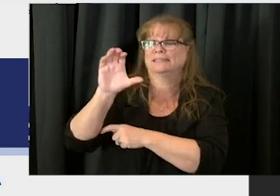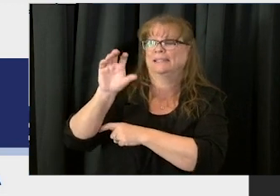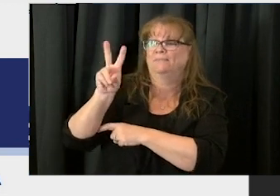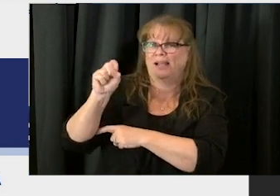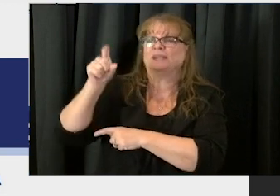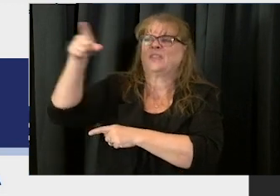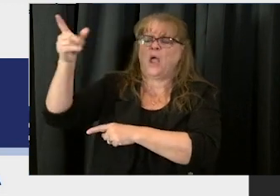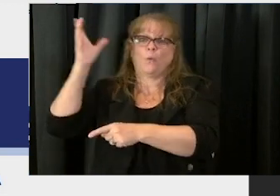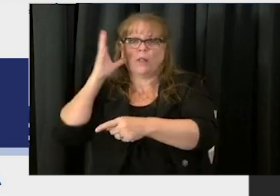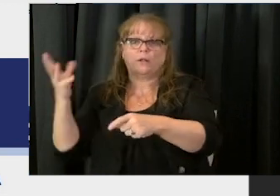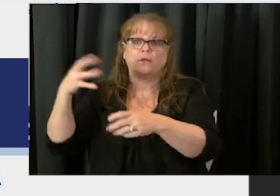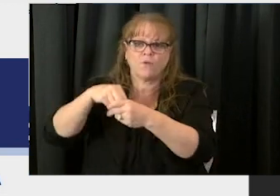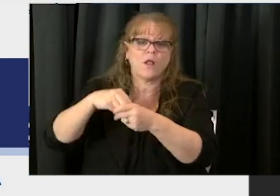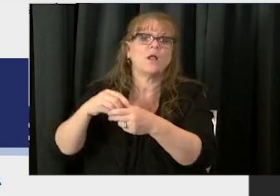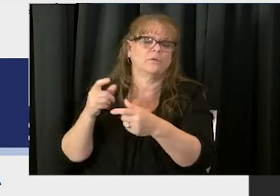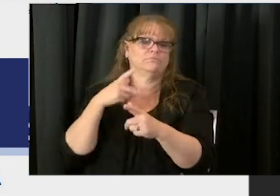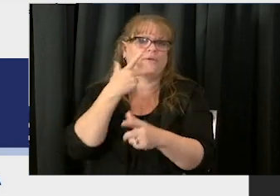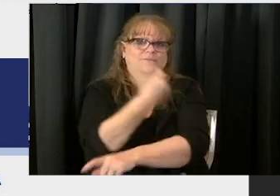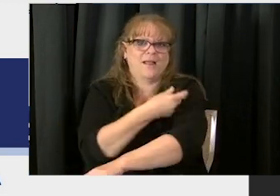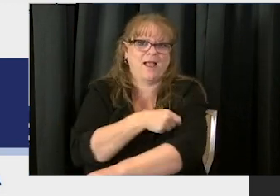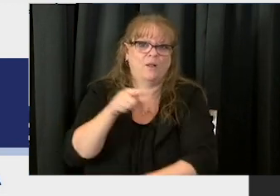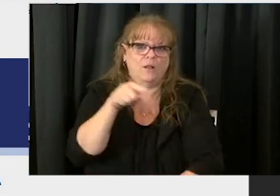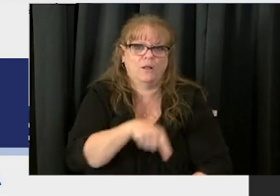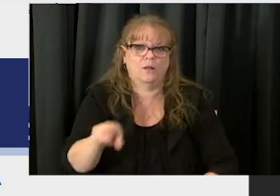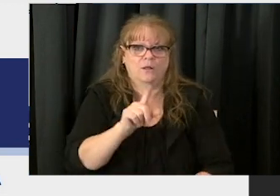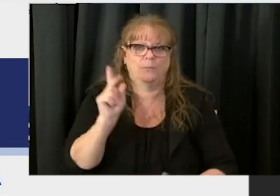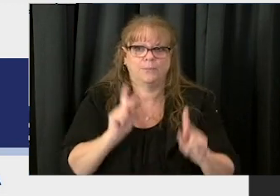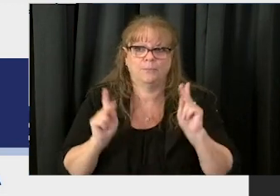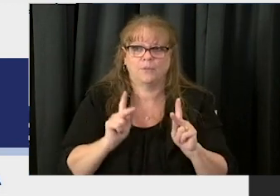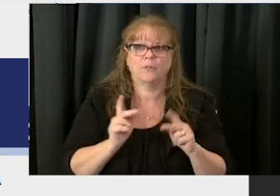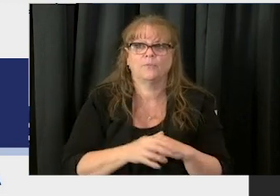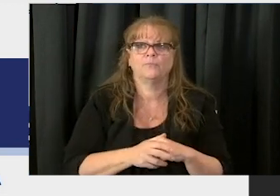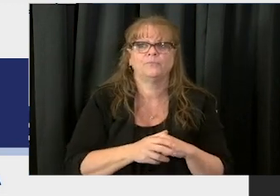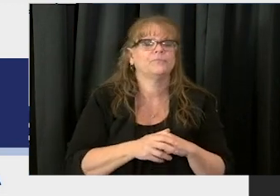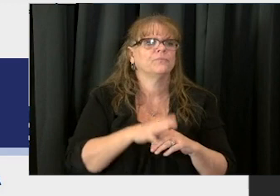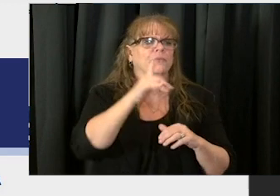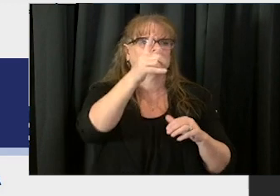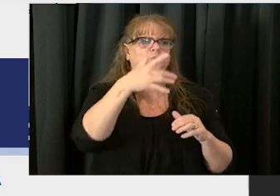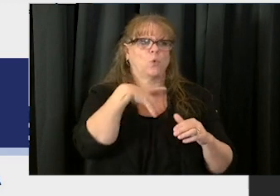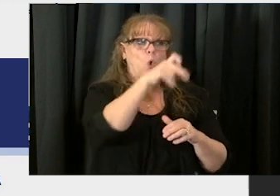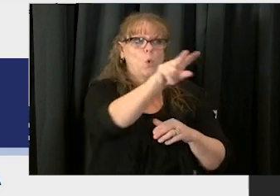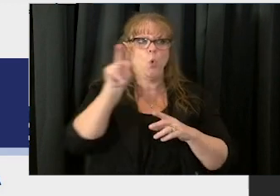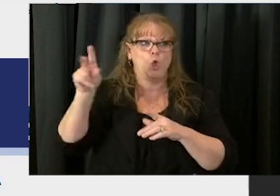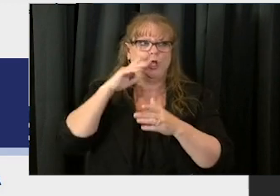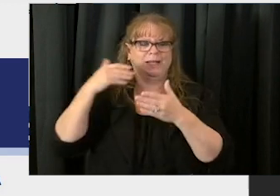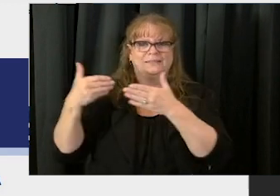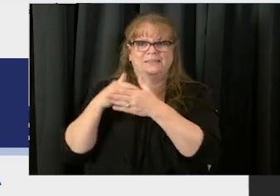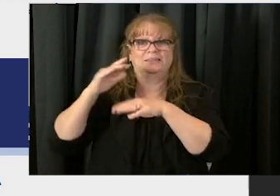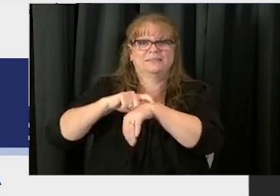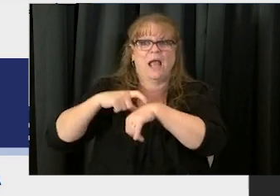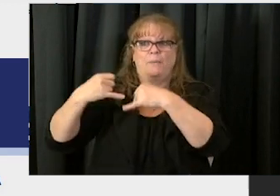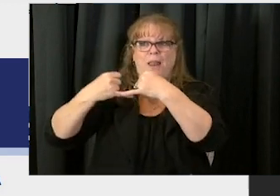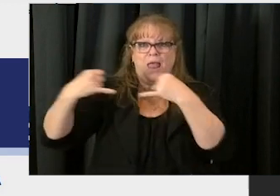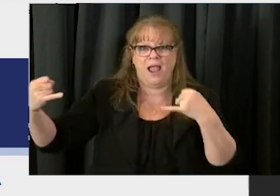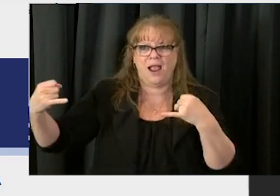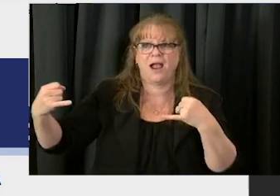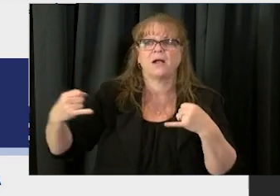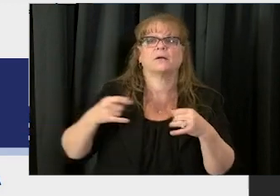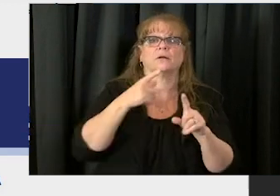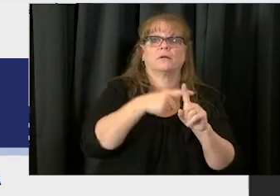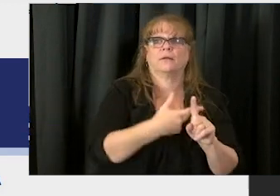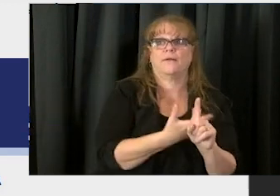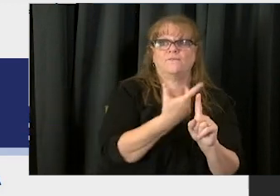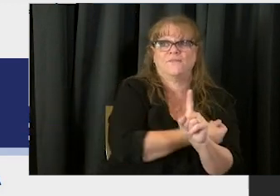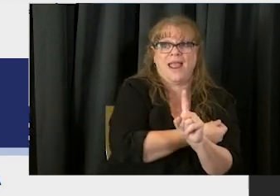Colorado received the first shipment of vaccine on December 14th, with the governor signing for it himself. Since